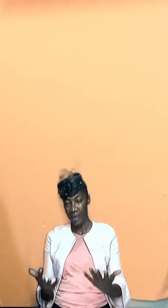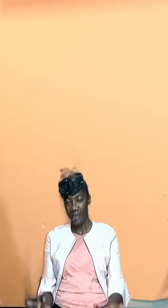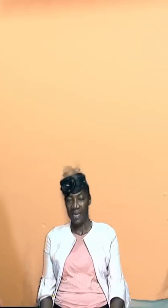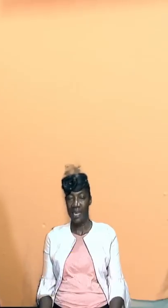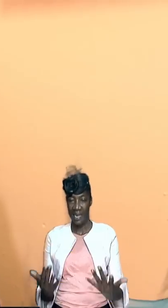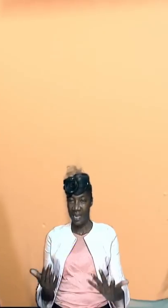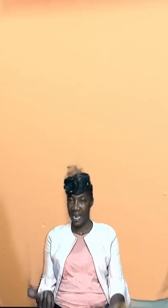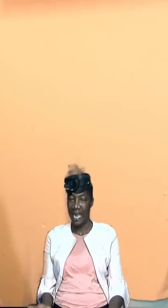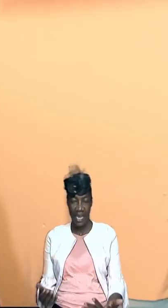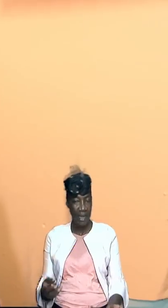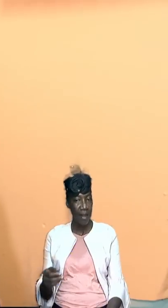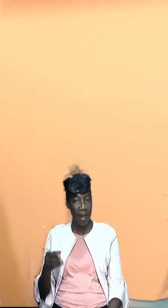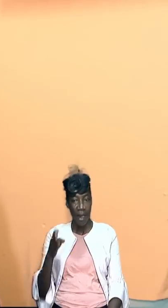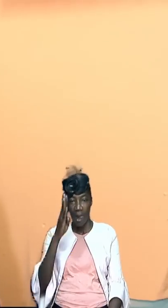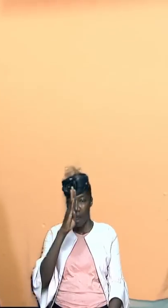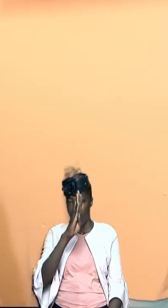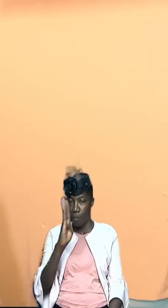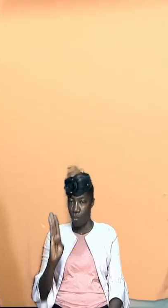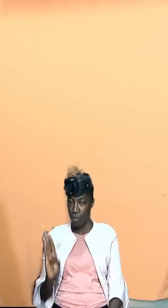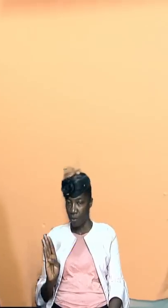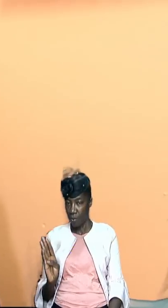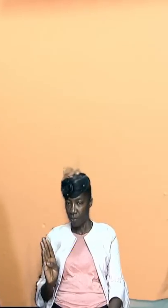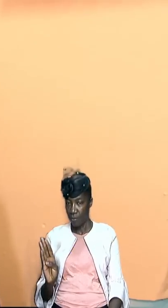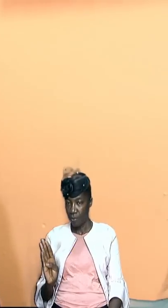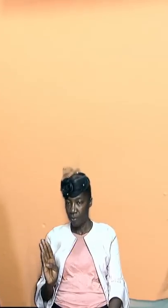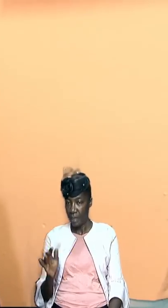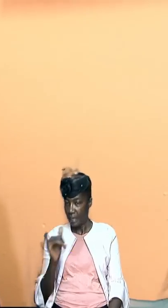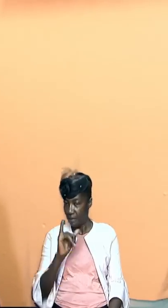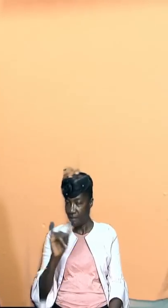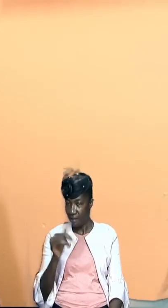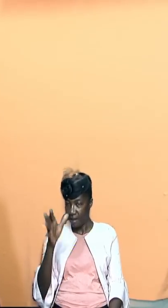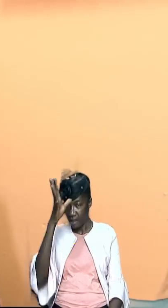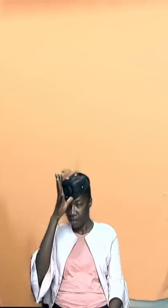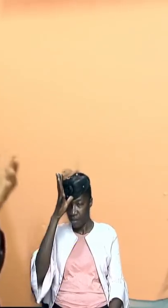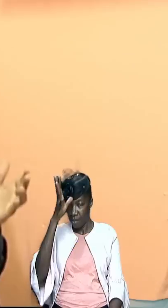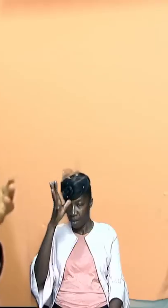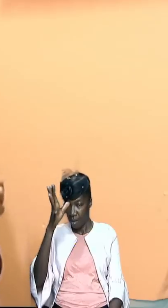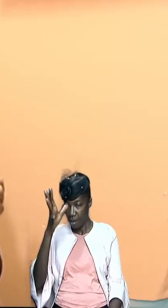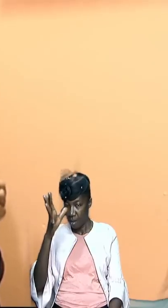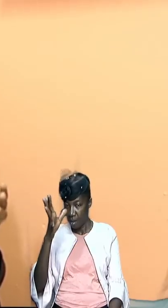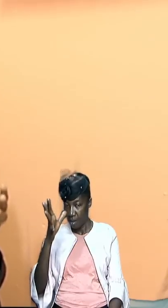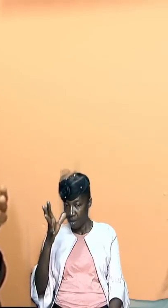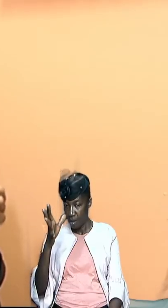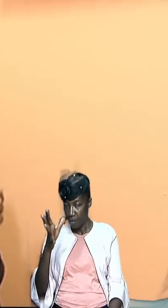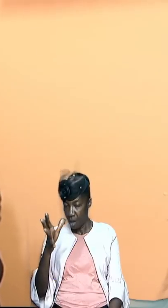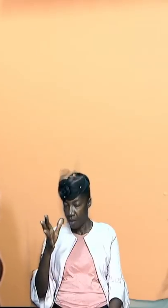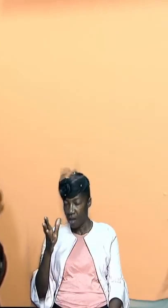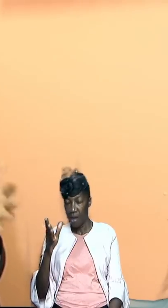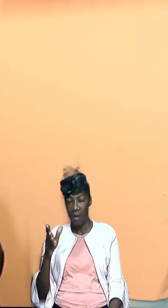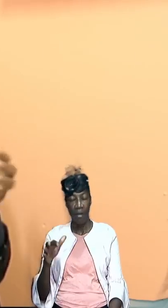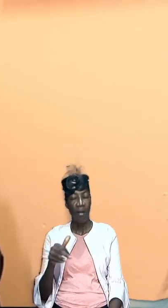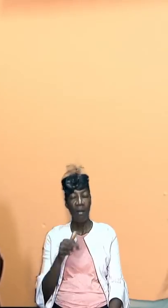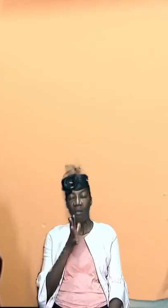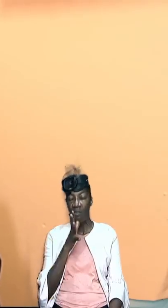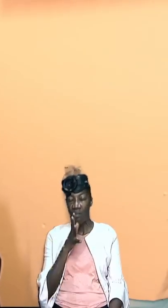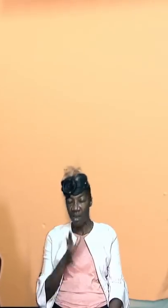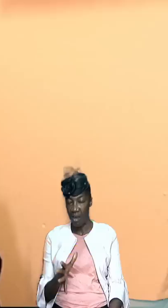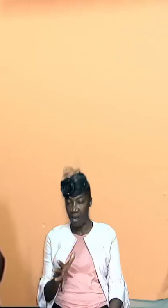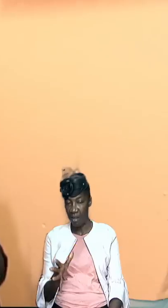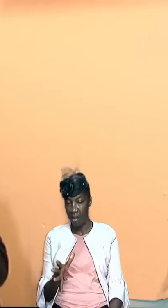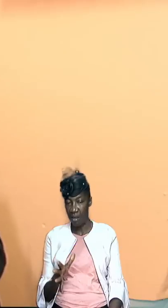from the same mother and the same father. And it was almost 10 of them, boys and girls